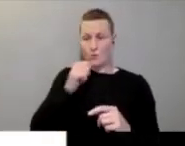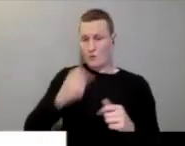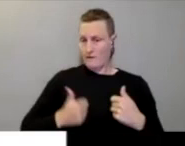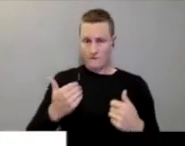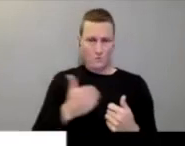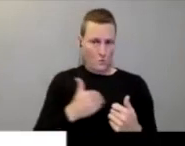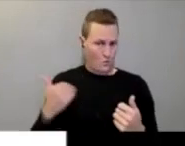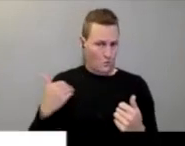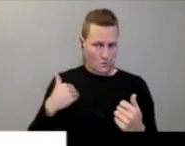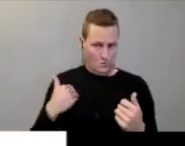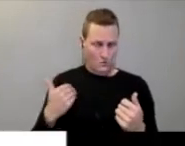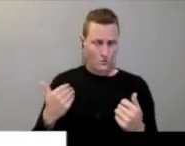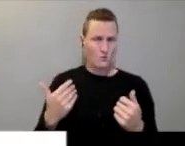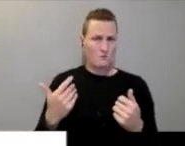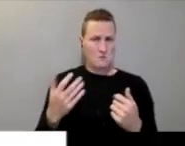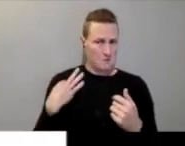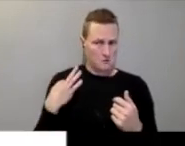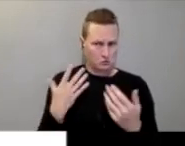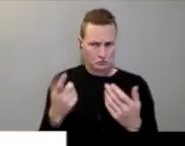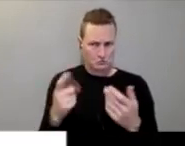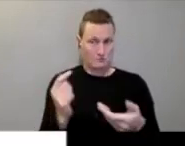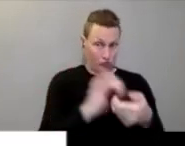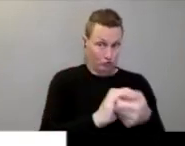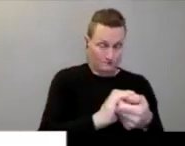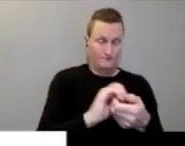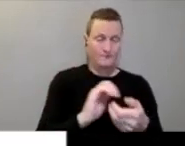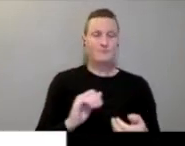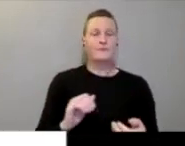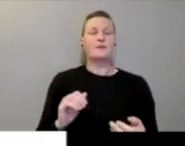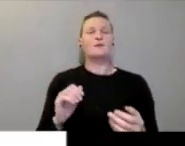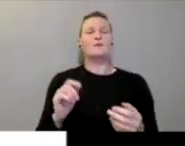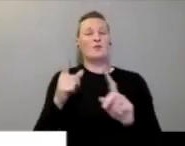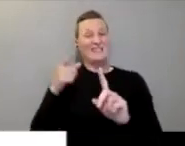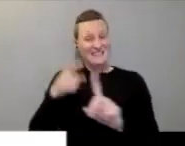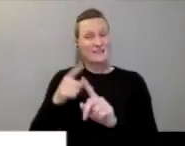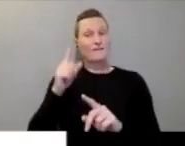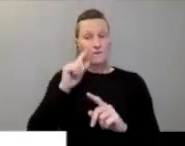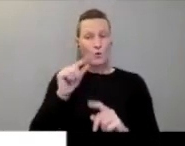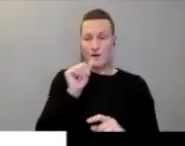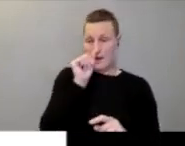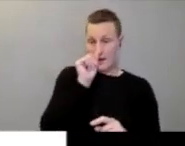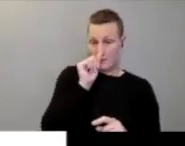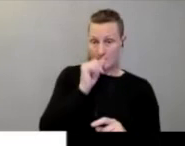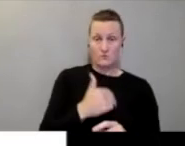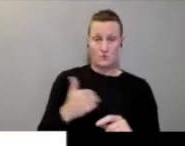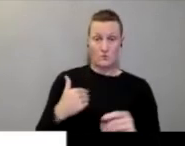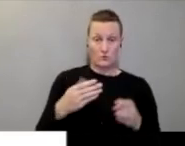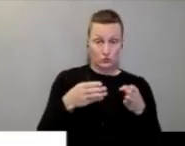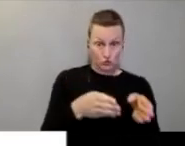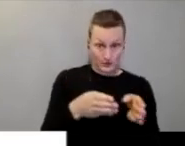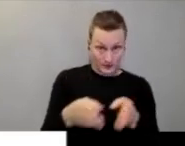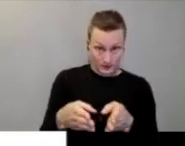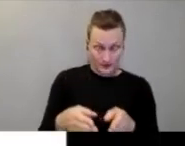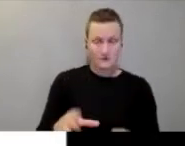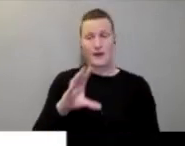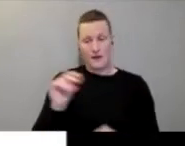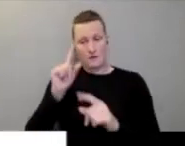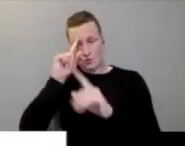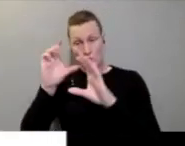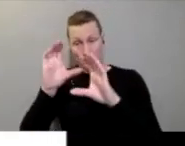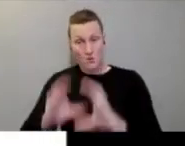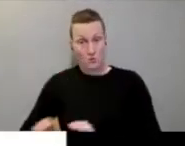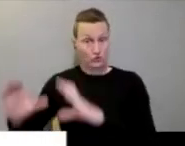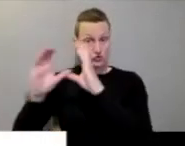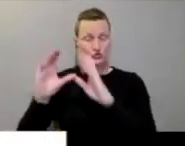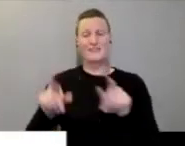have limited that for these projects, primarily for Nuit Blanche and for Animating Toronto Streets, is that those projects are self-presents primarily.